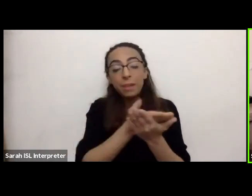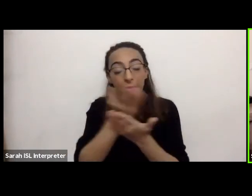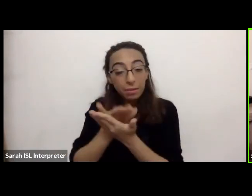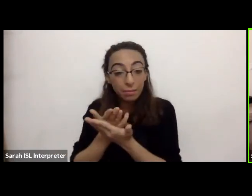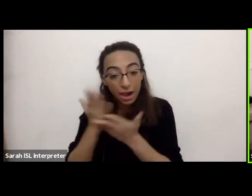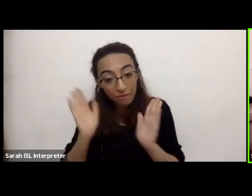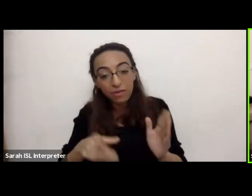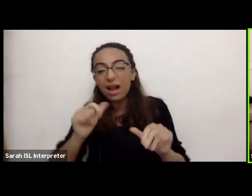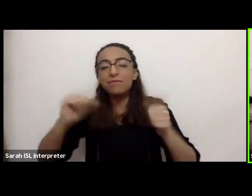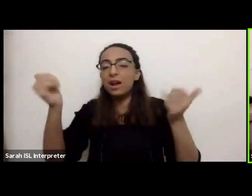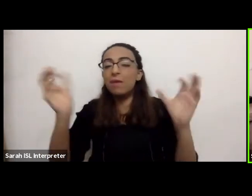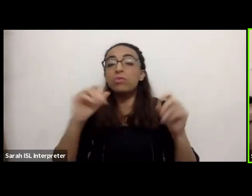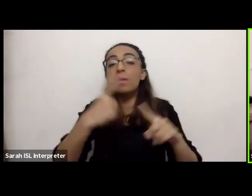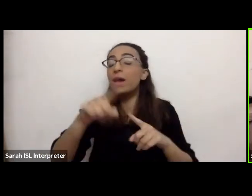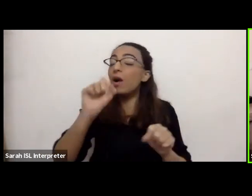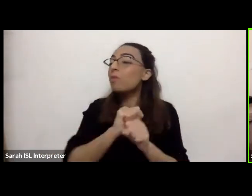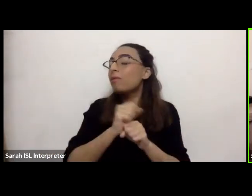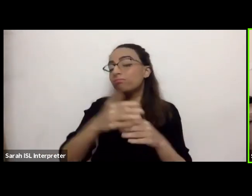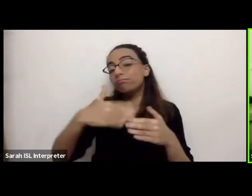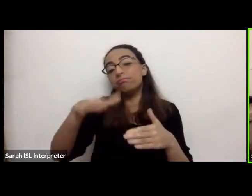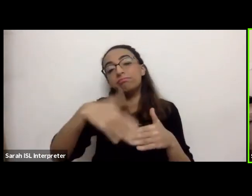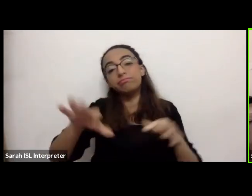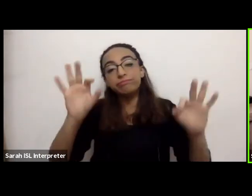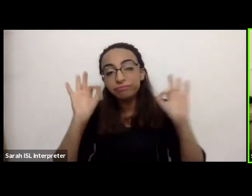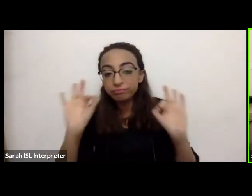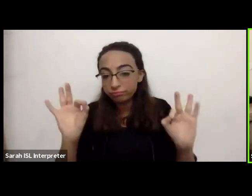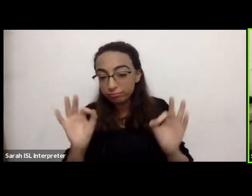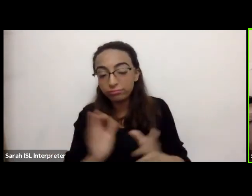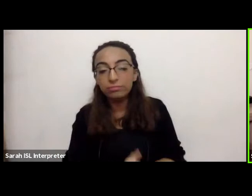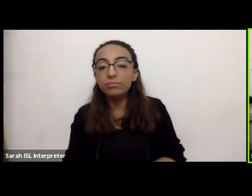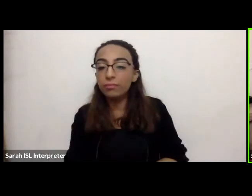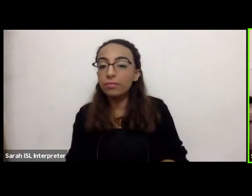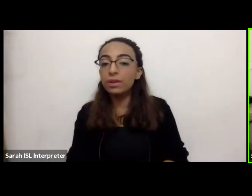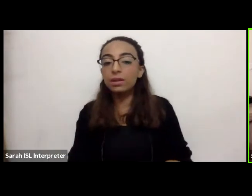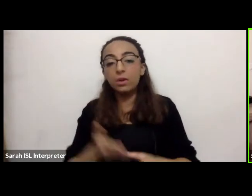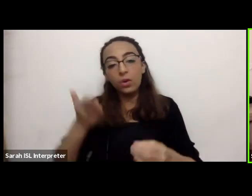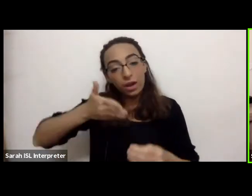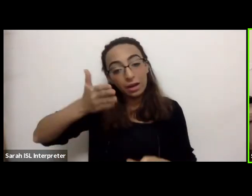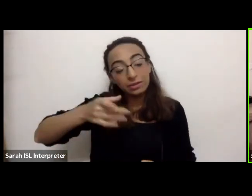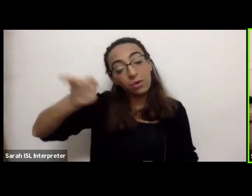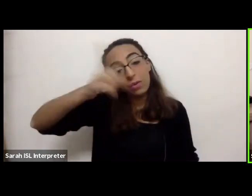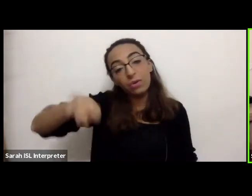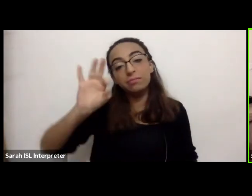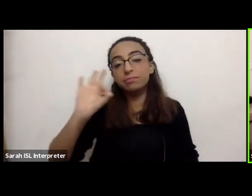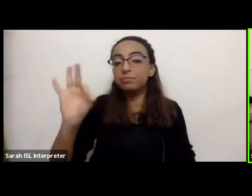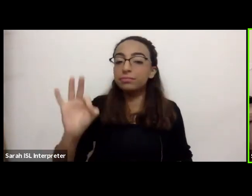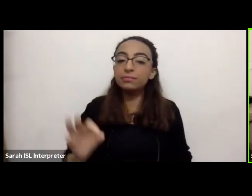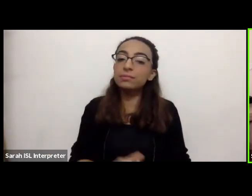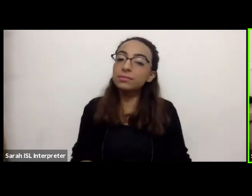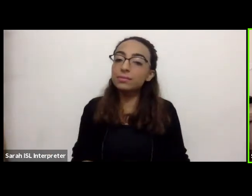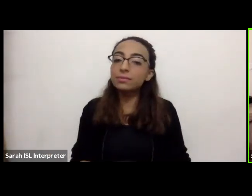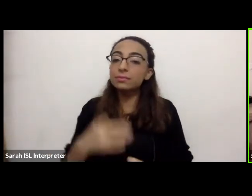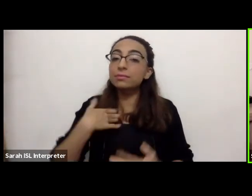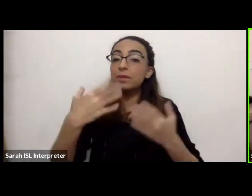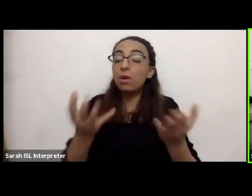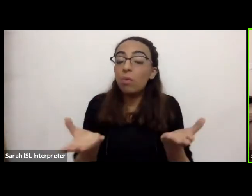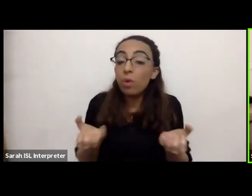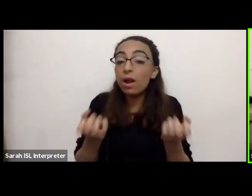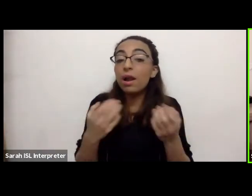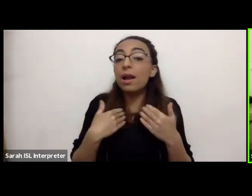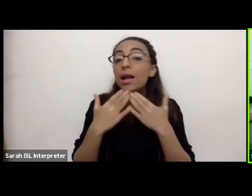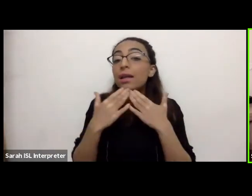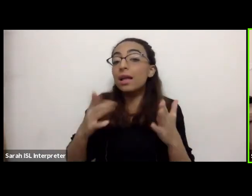happening. So those who were also contesting for these awards, congratulations to them. I also wanted to thank